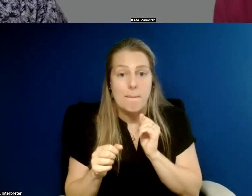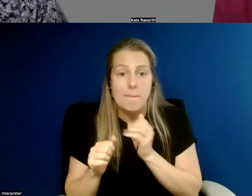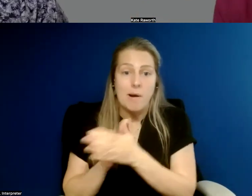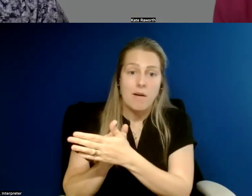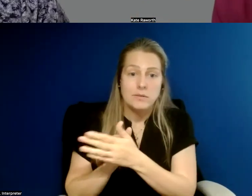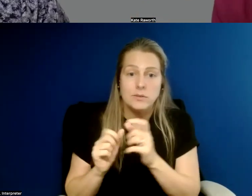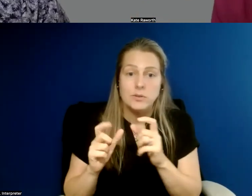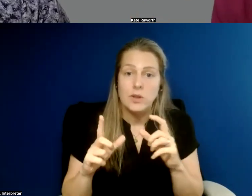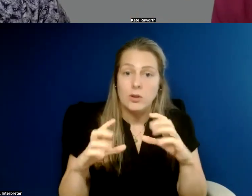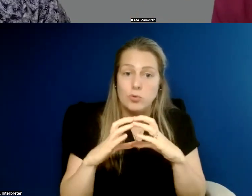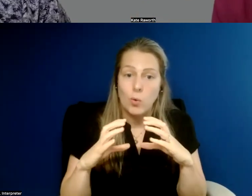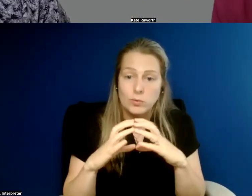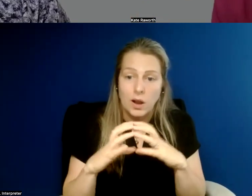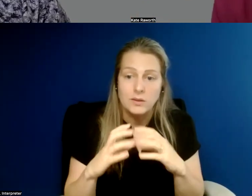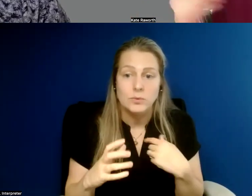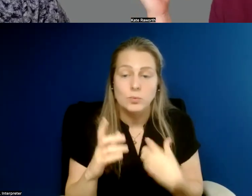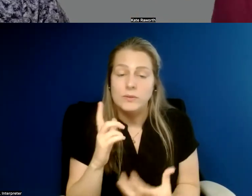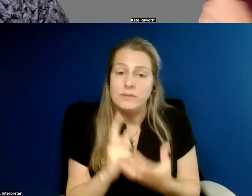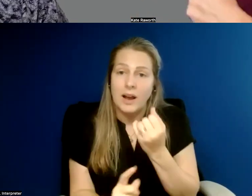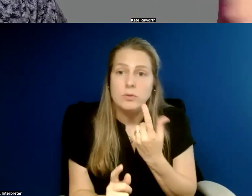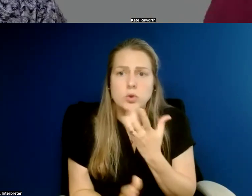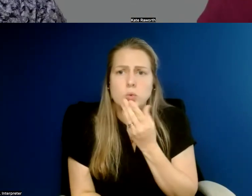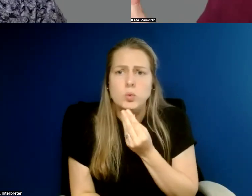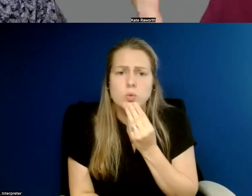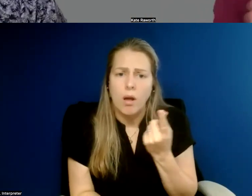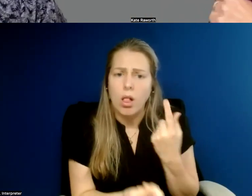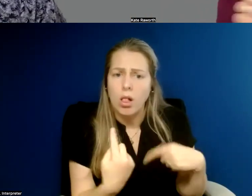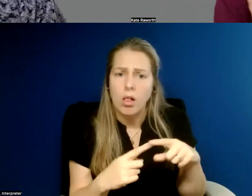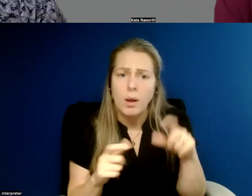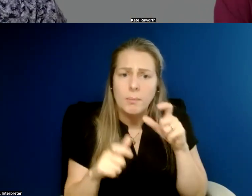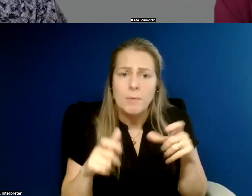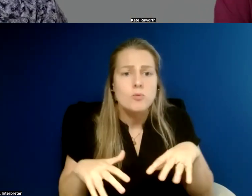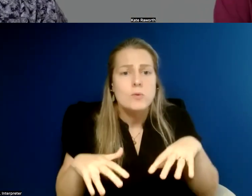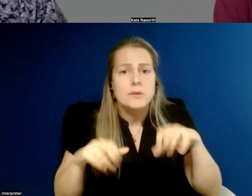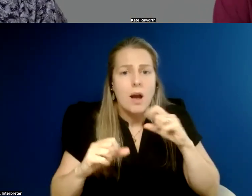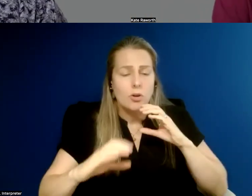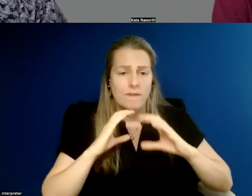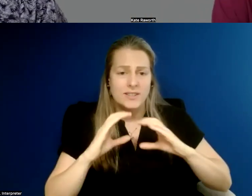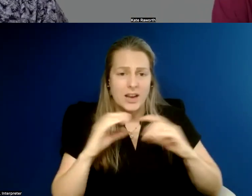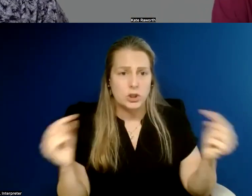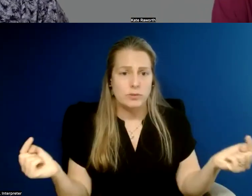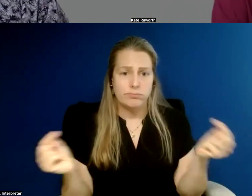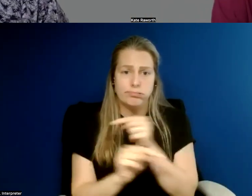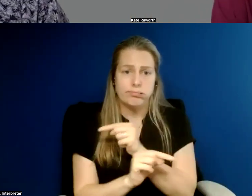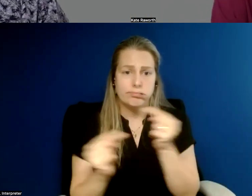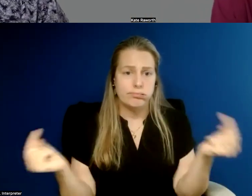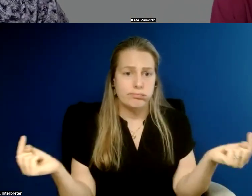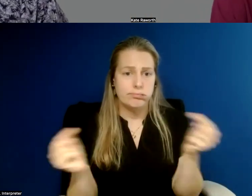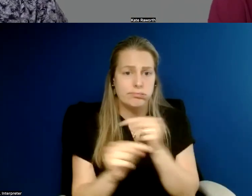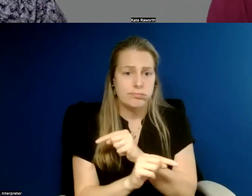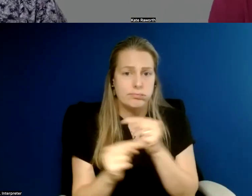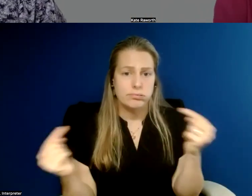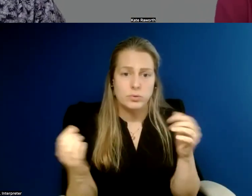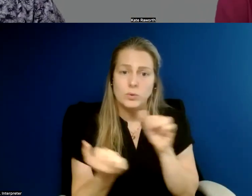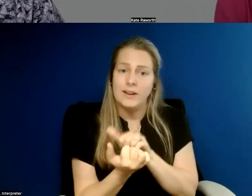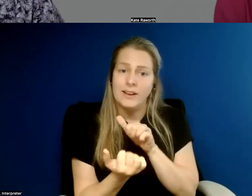But we're finding that it's useful to enough people to converse across both ways to keep it as a concept that